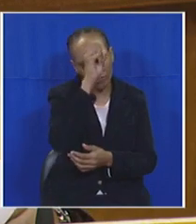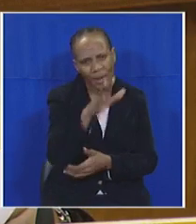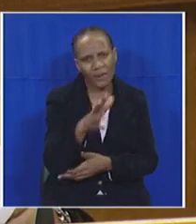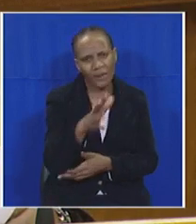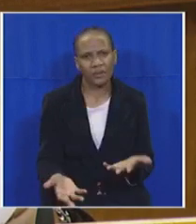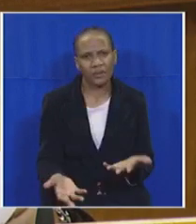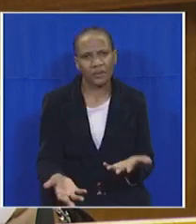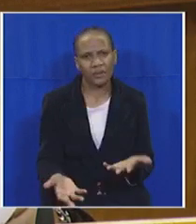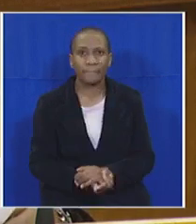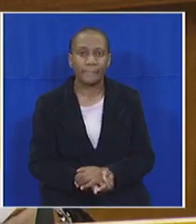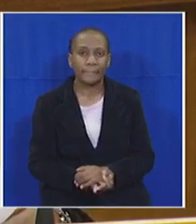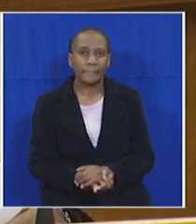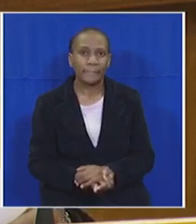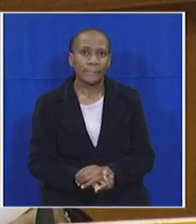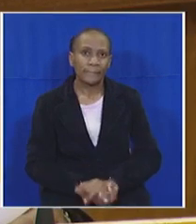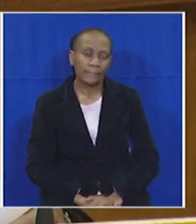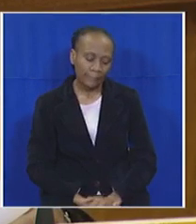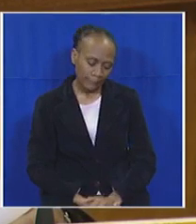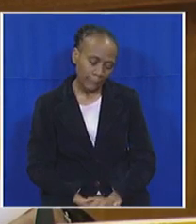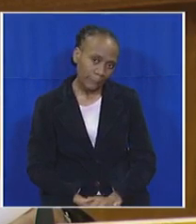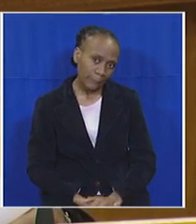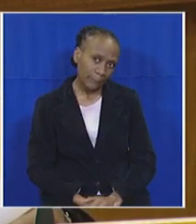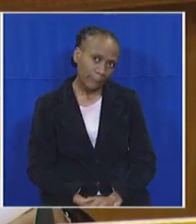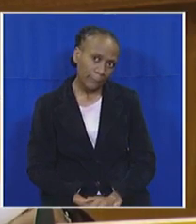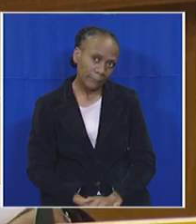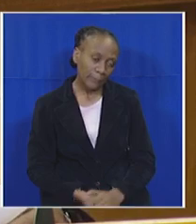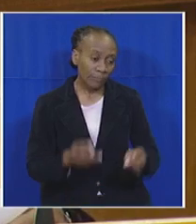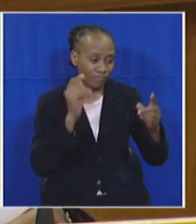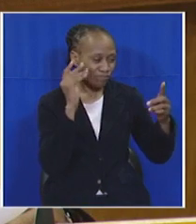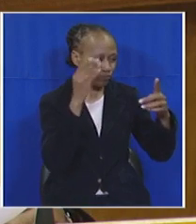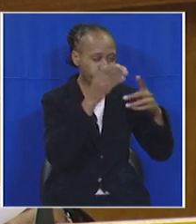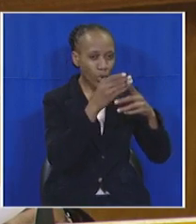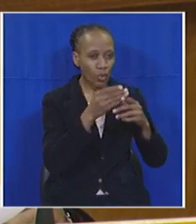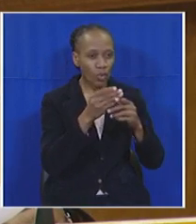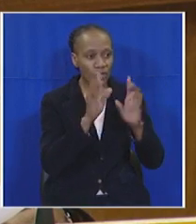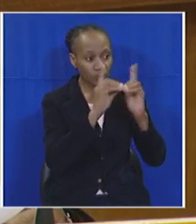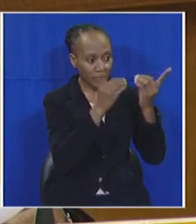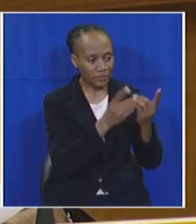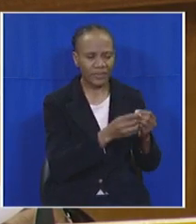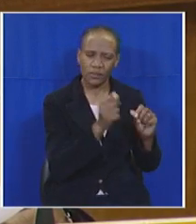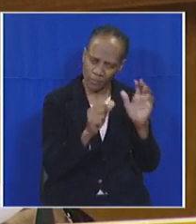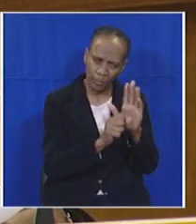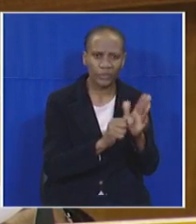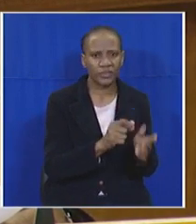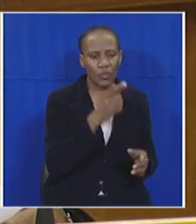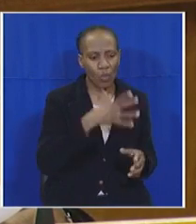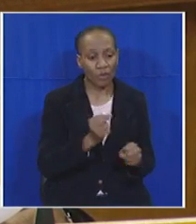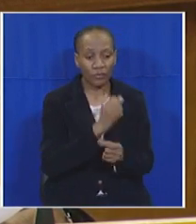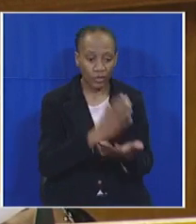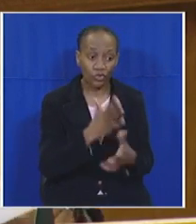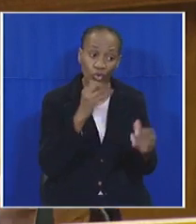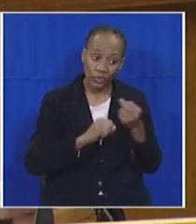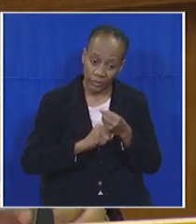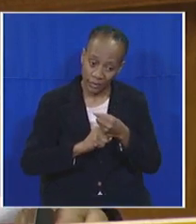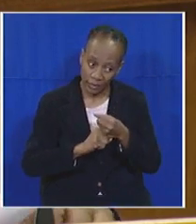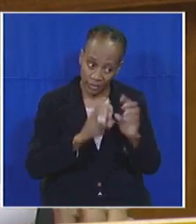of mining activities in their own respective areas. The priorities of the institution is very important to guide the department in supporting